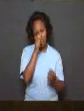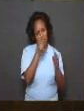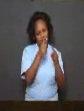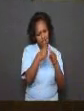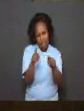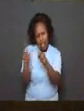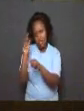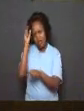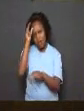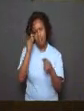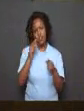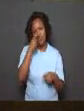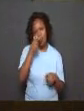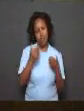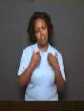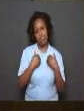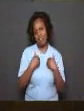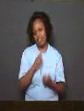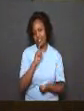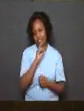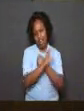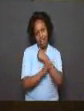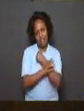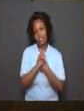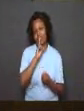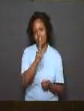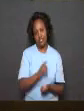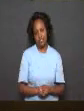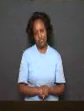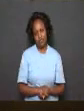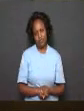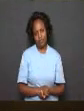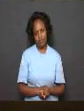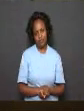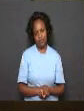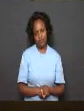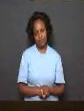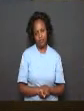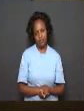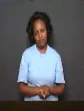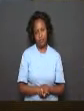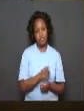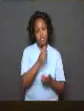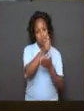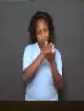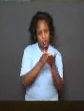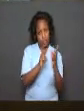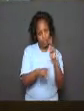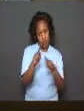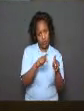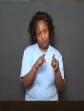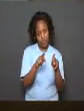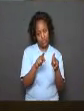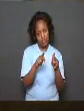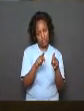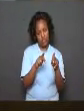Ethiopia is a diverse country with many different linguistic groups. Some